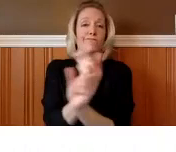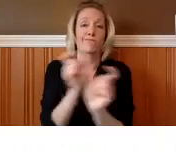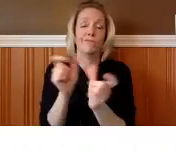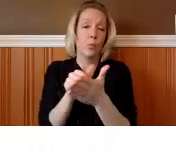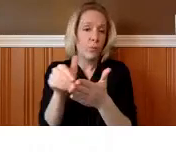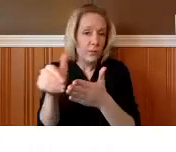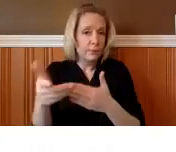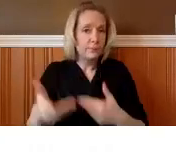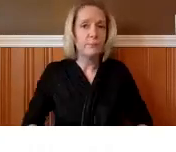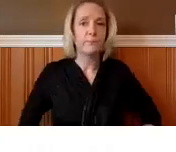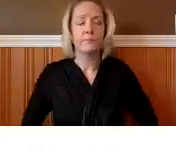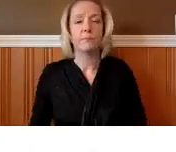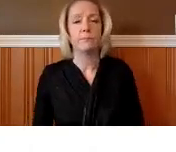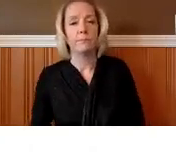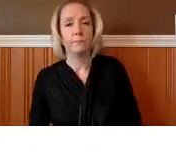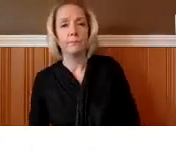distinct, different